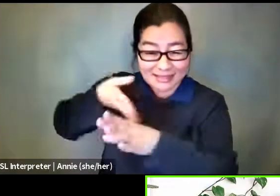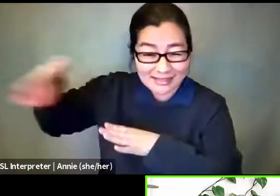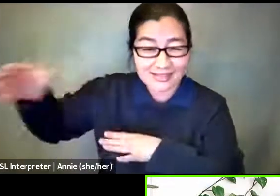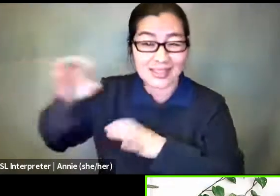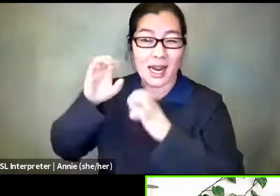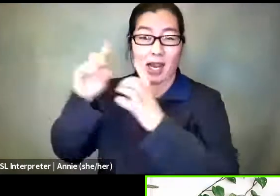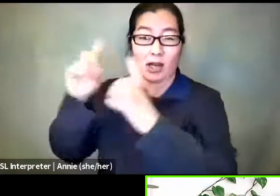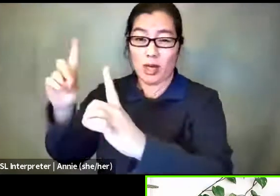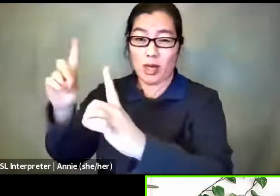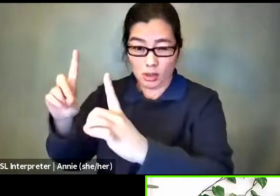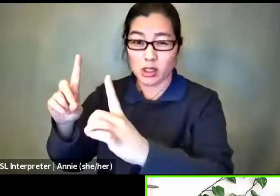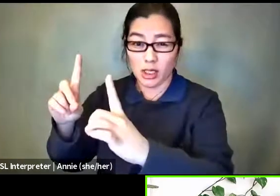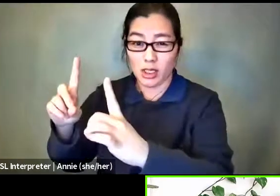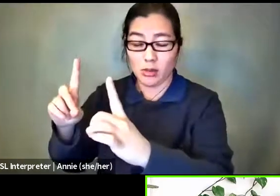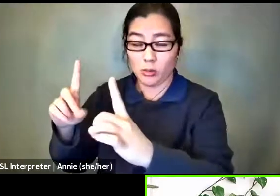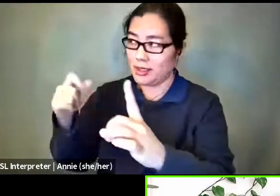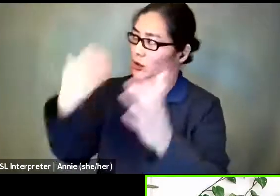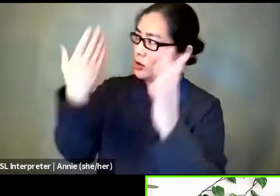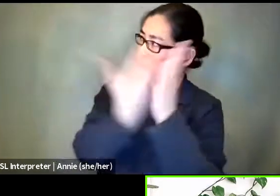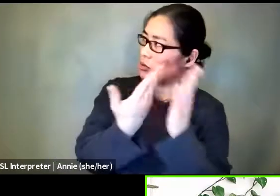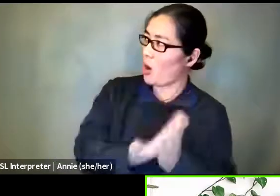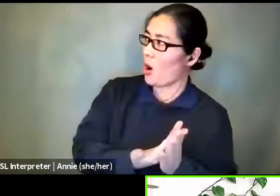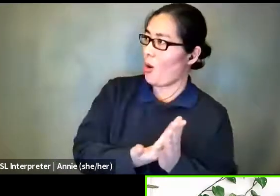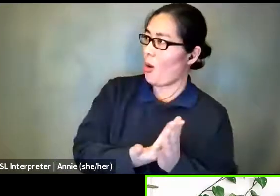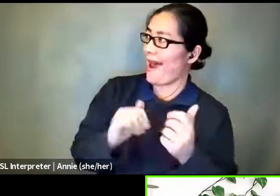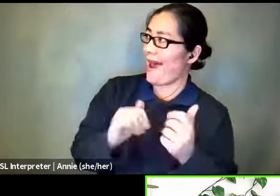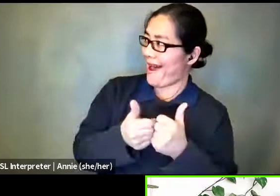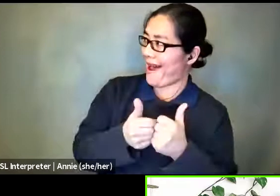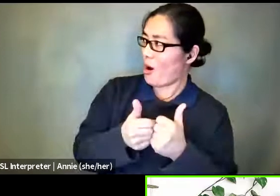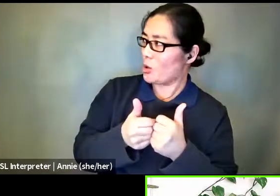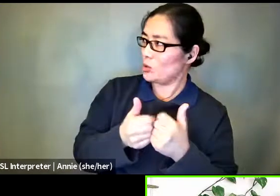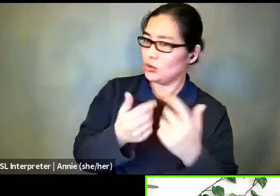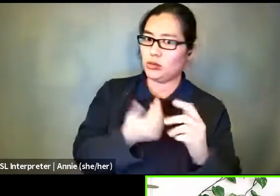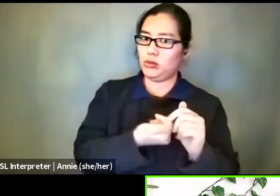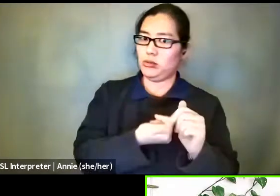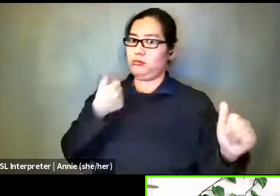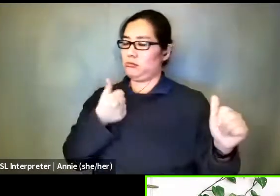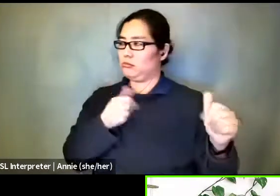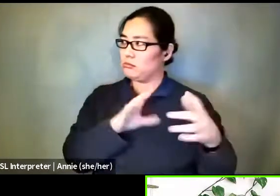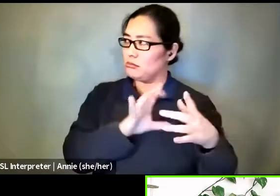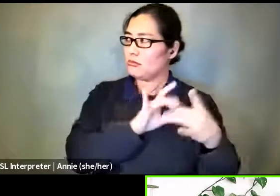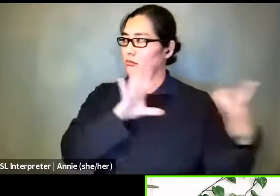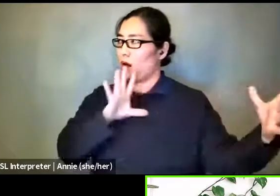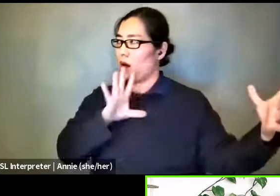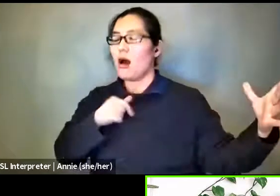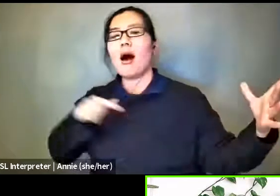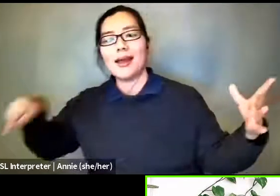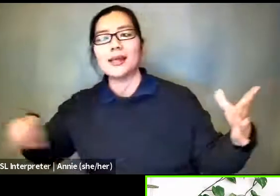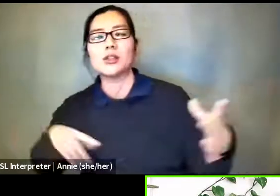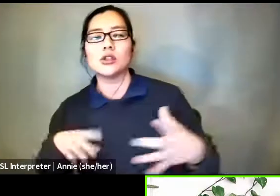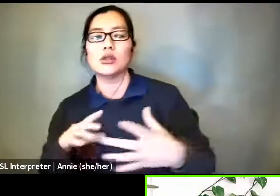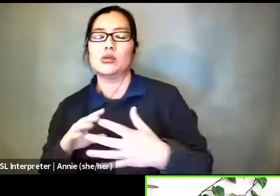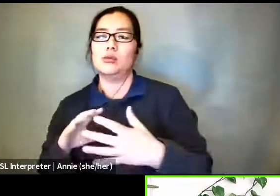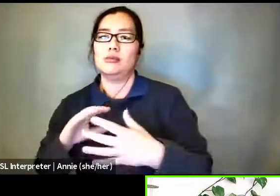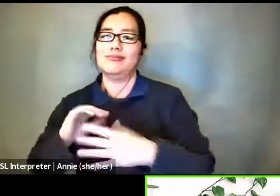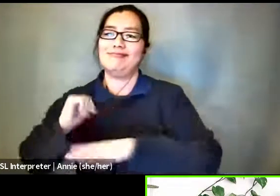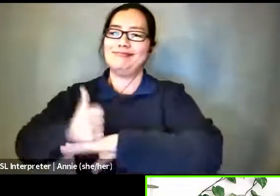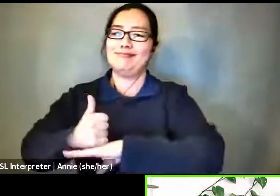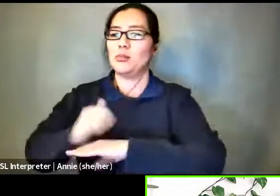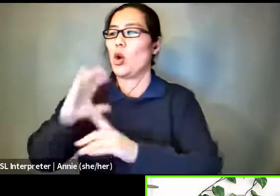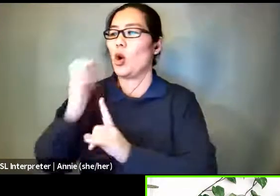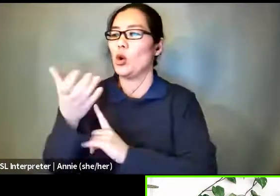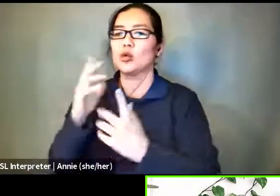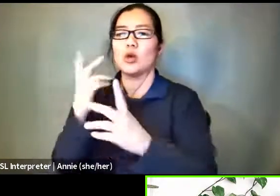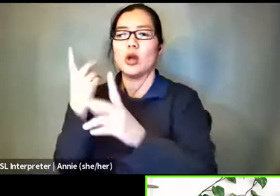to do that is through culturally relevant programming, was through trying to infuse the curricula with culture.